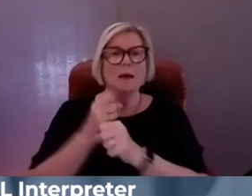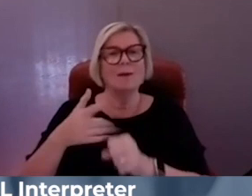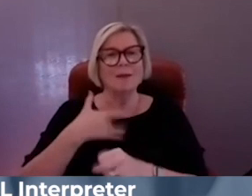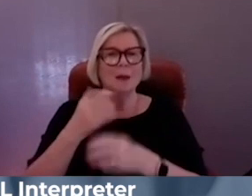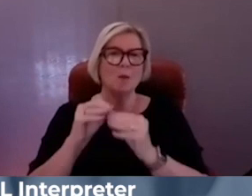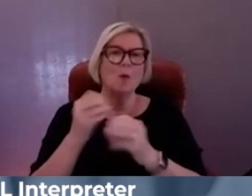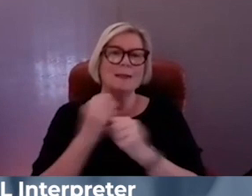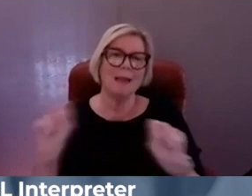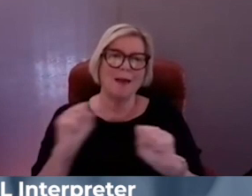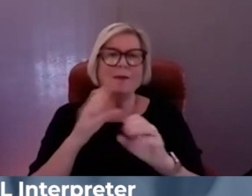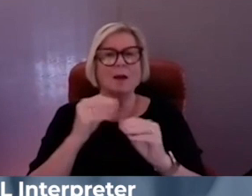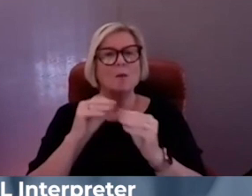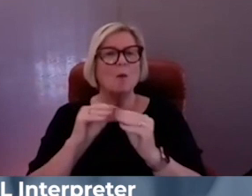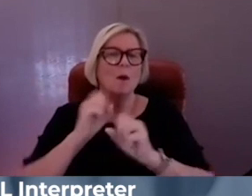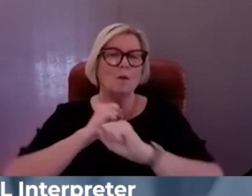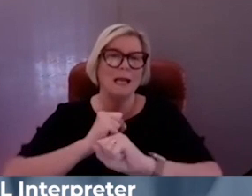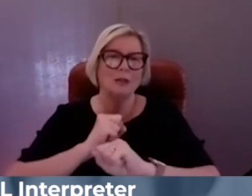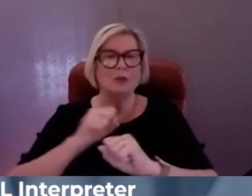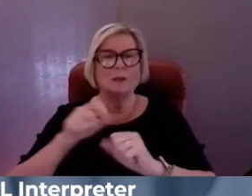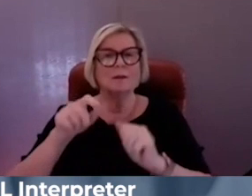that protection that you can interact with people